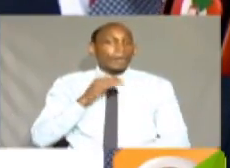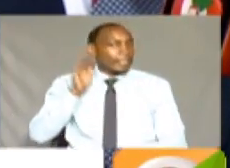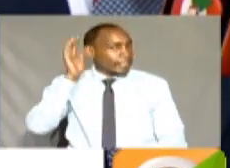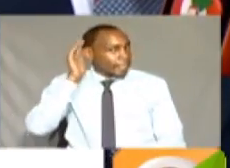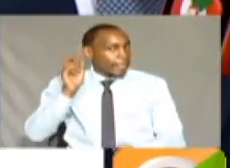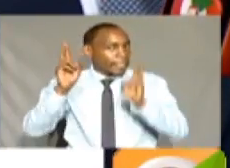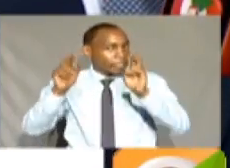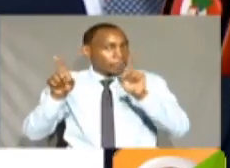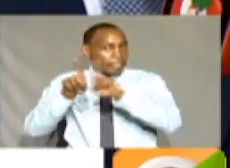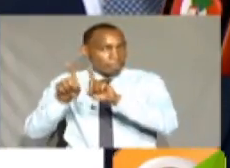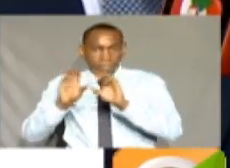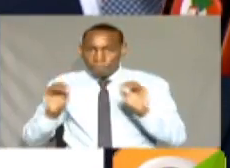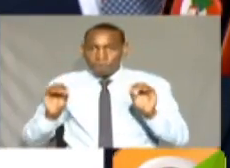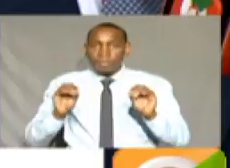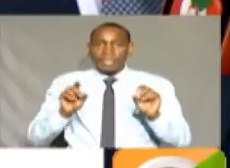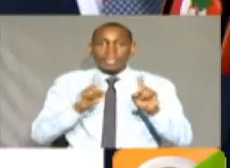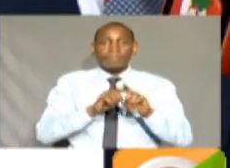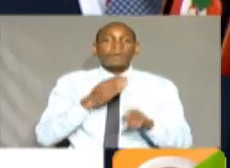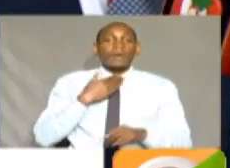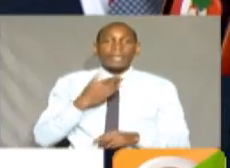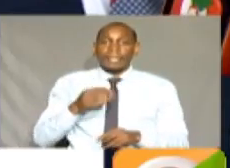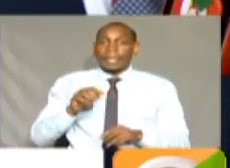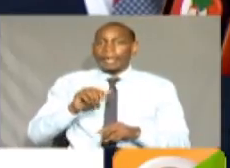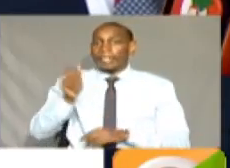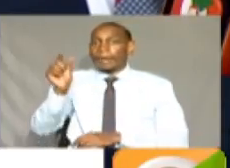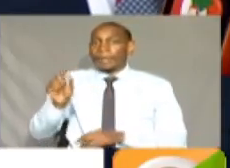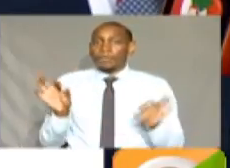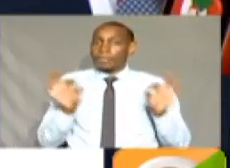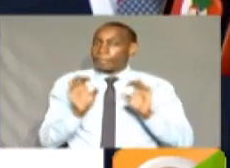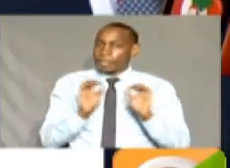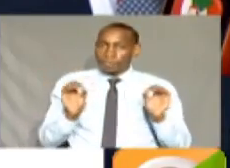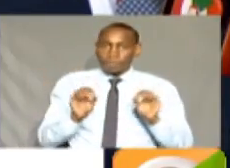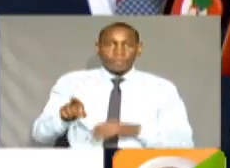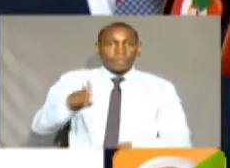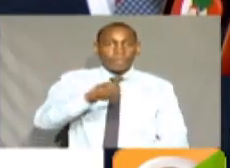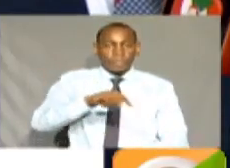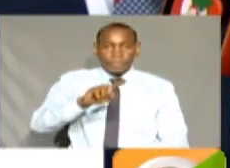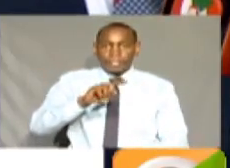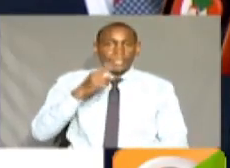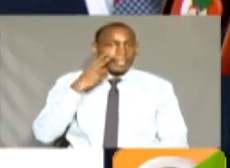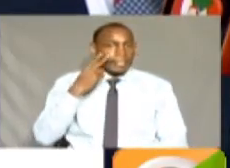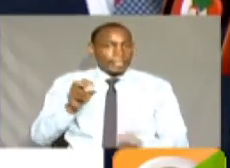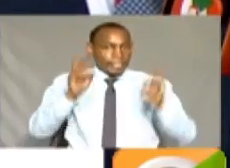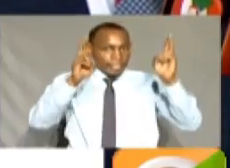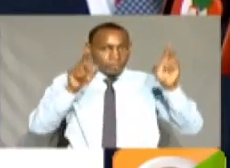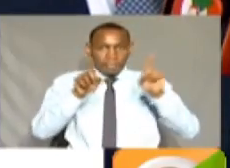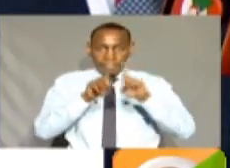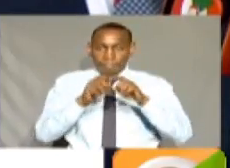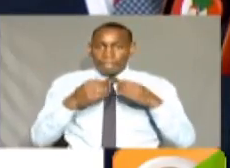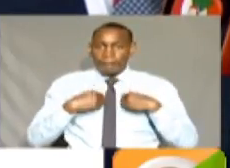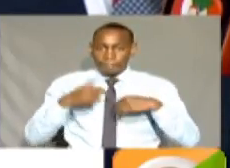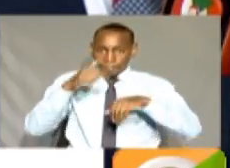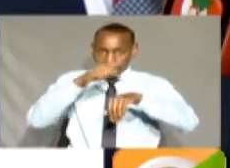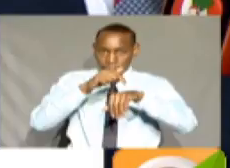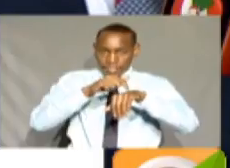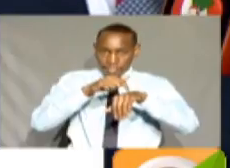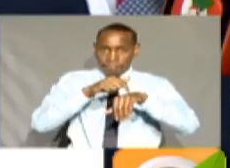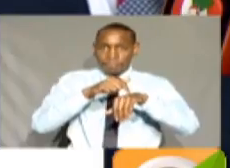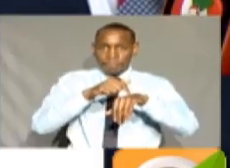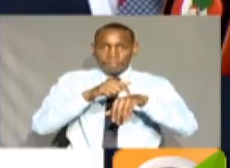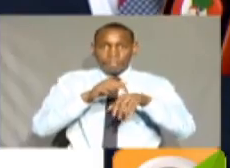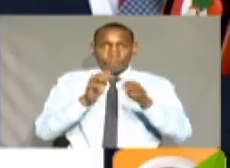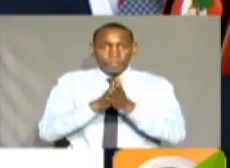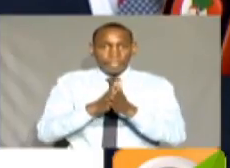these issues, and he doesn't want anybody to act surprised. We've noted what those issues are, we're putting timelines, we're putting